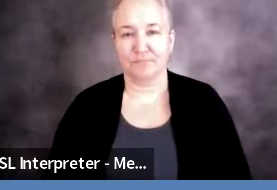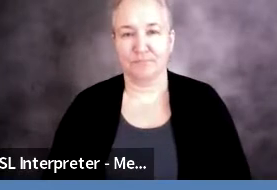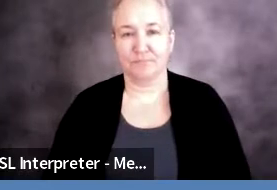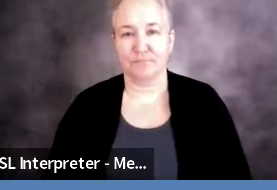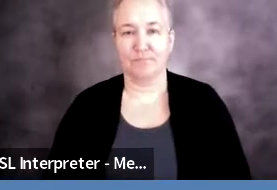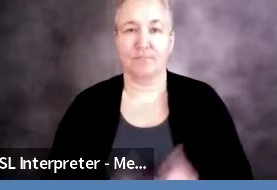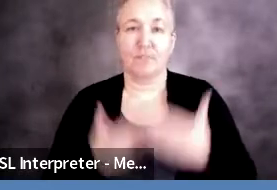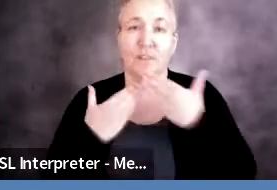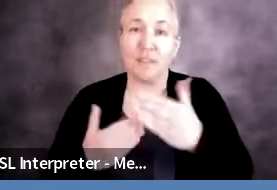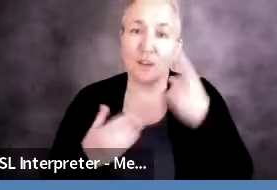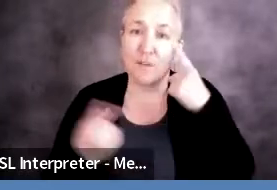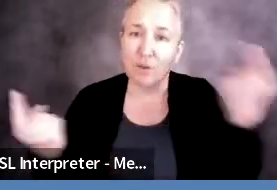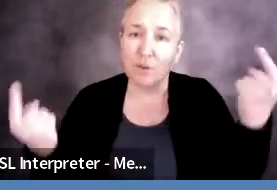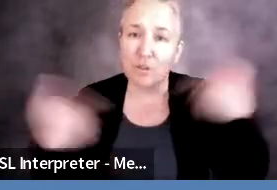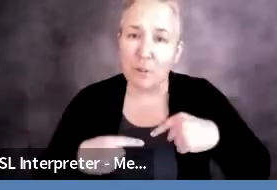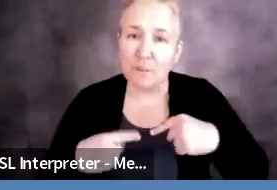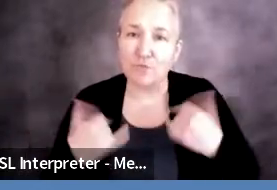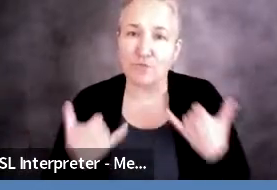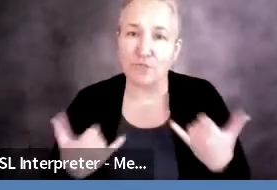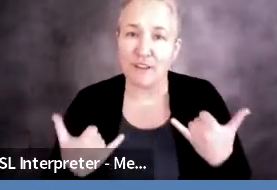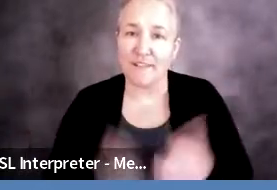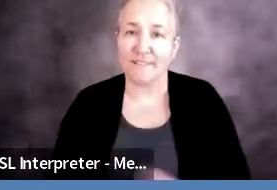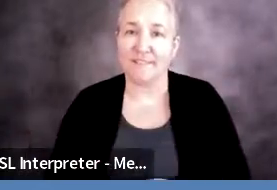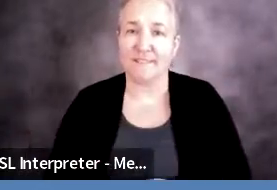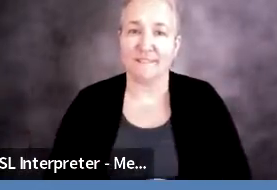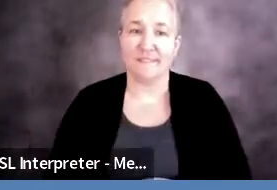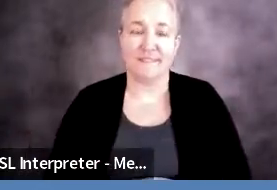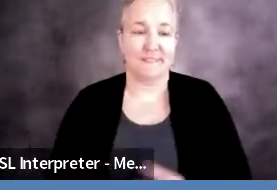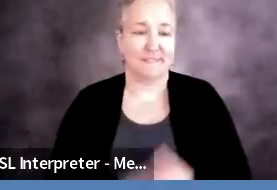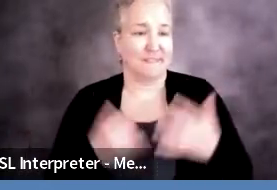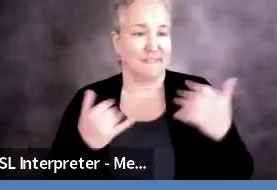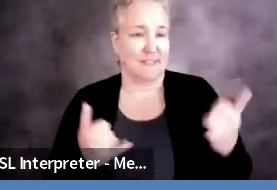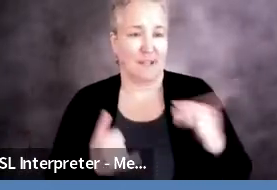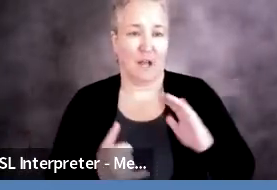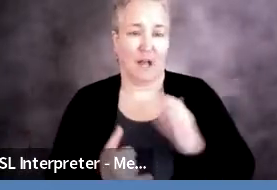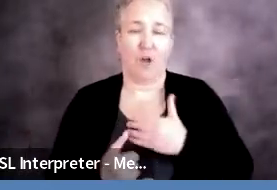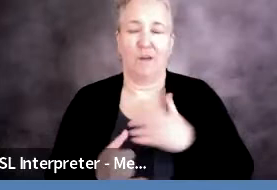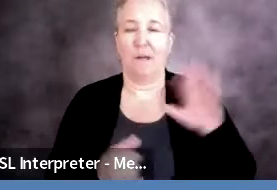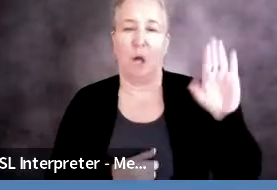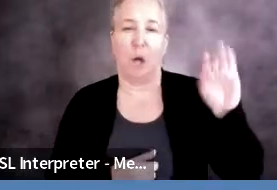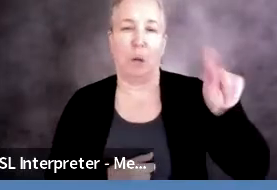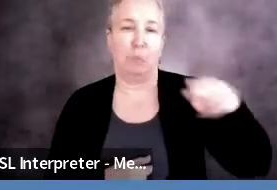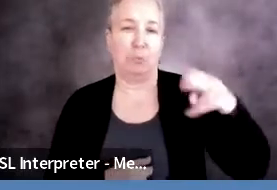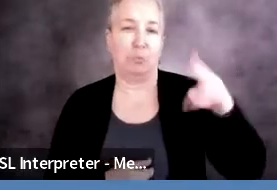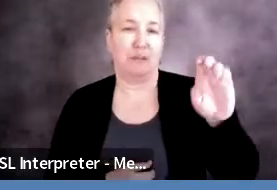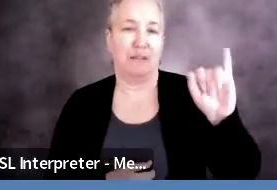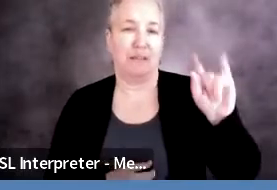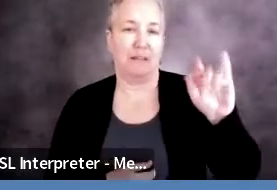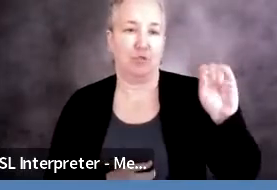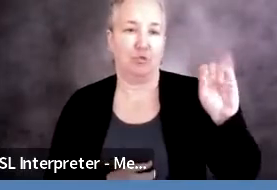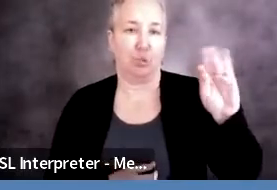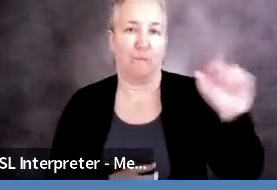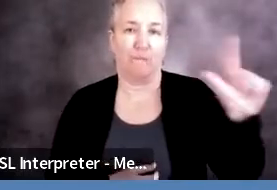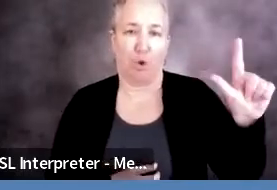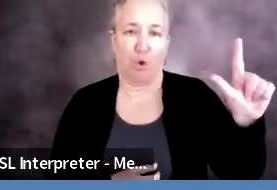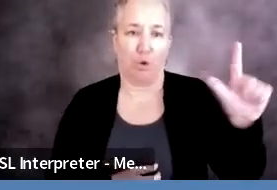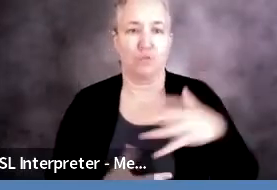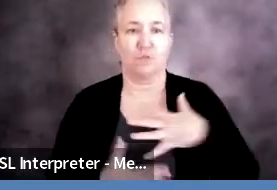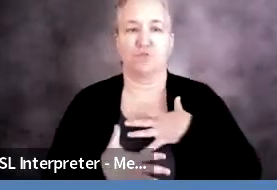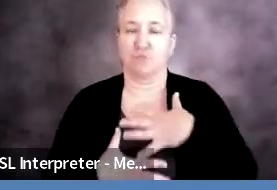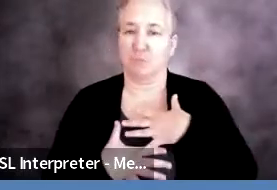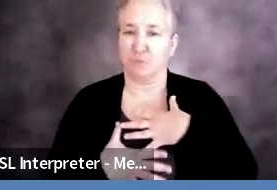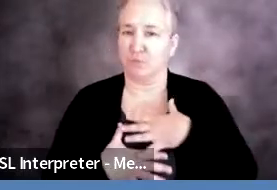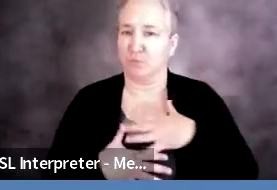joining us this afternoon for our Breathe into Fall Respiratory Health workshop,